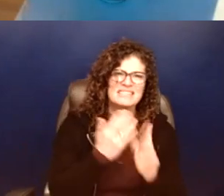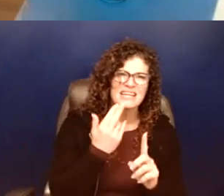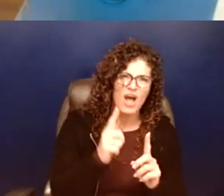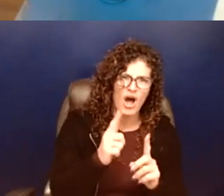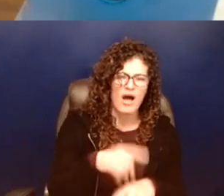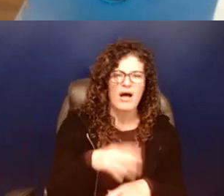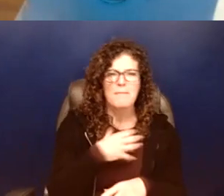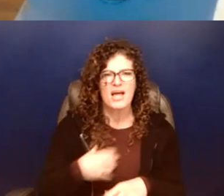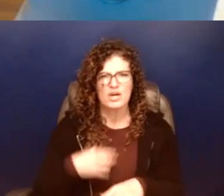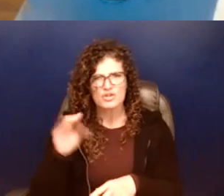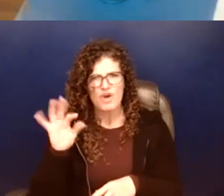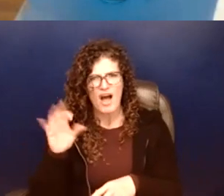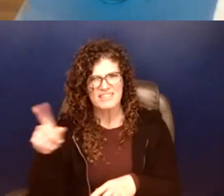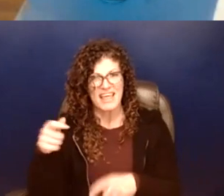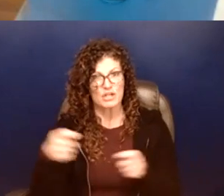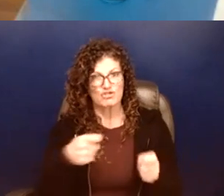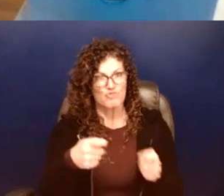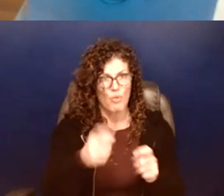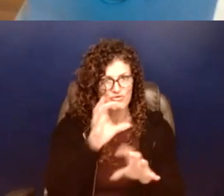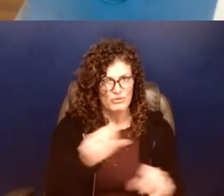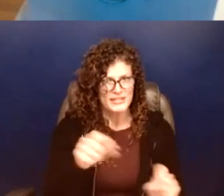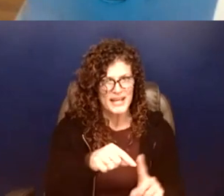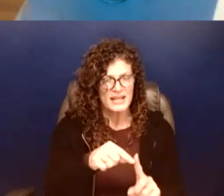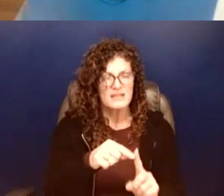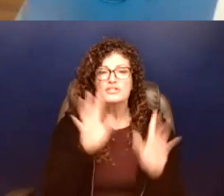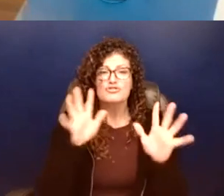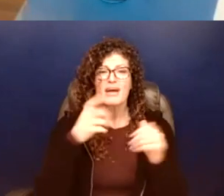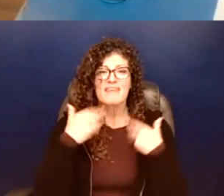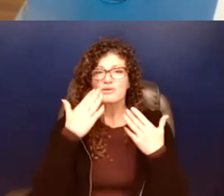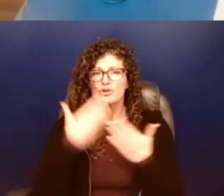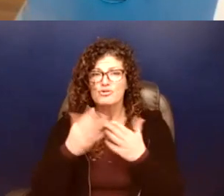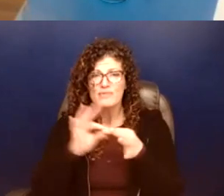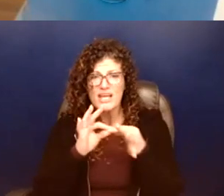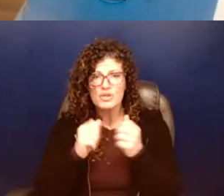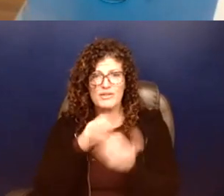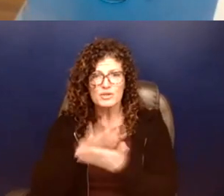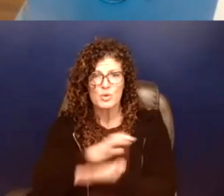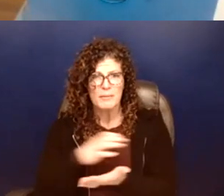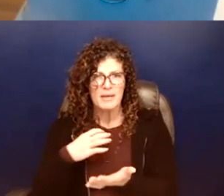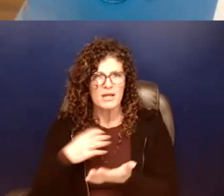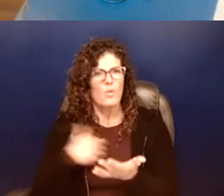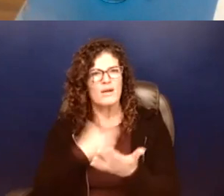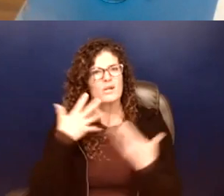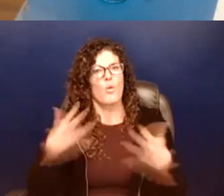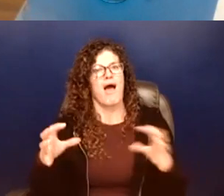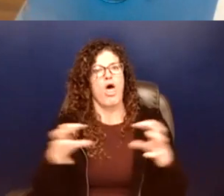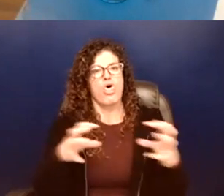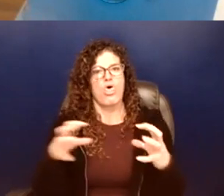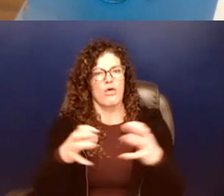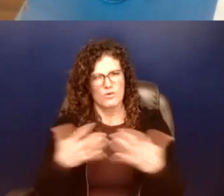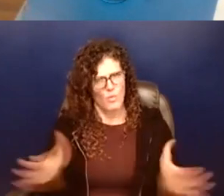our superintendent. I think it's great that the superintendent has a great relationship with school committee. We don't want a contentious relationship, right,